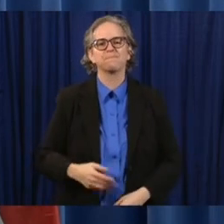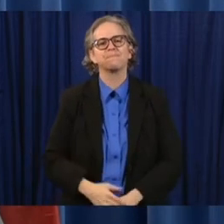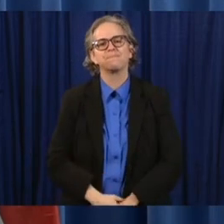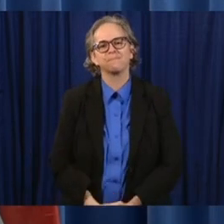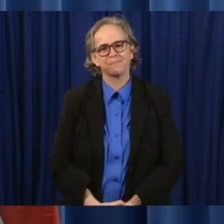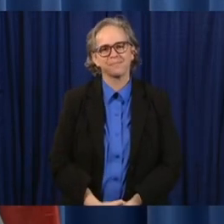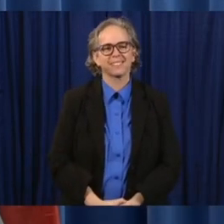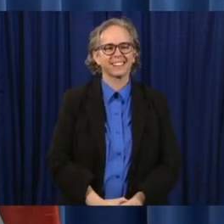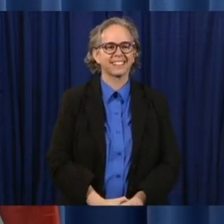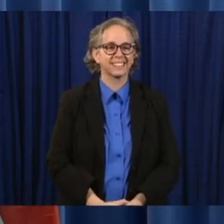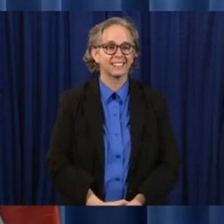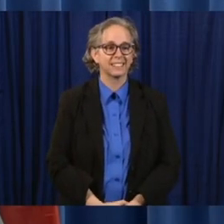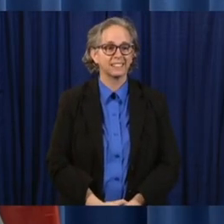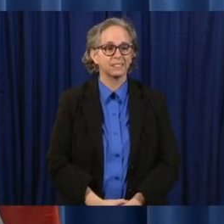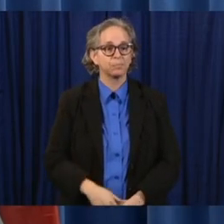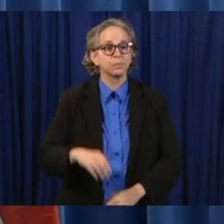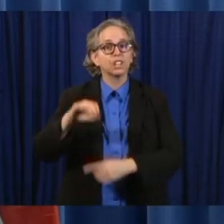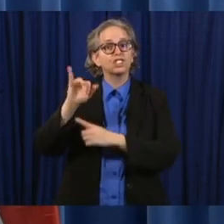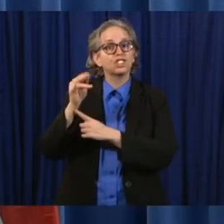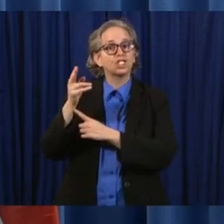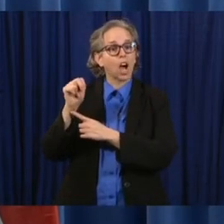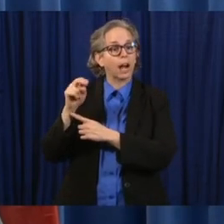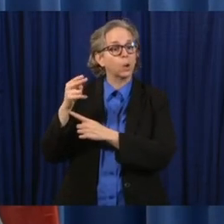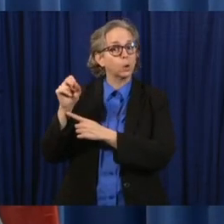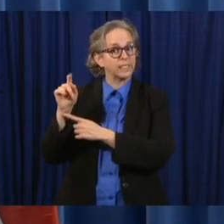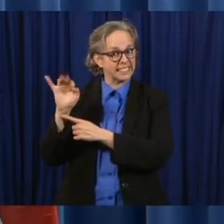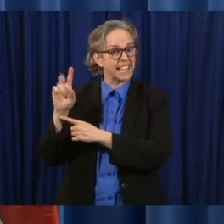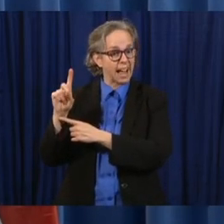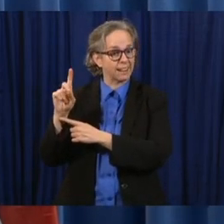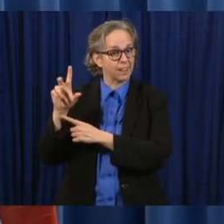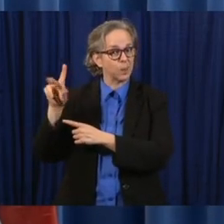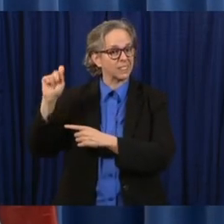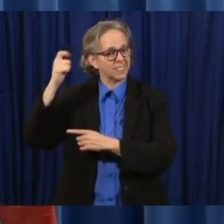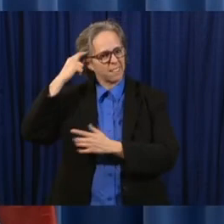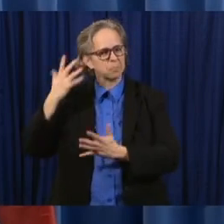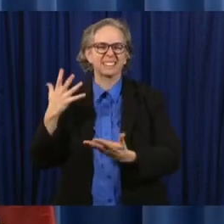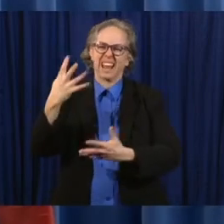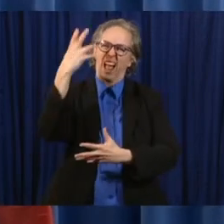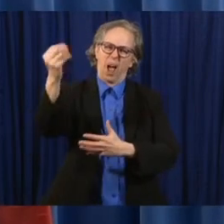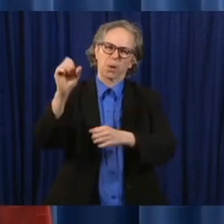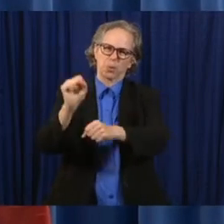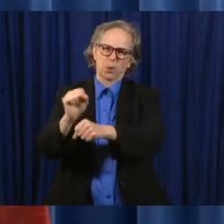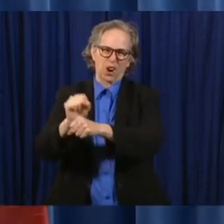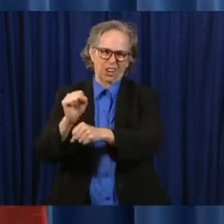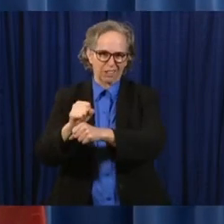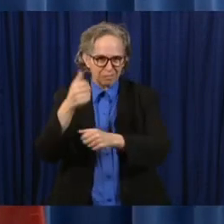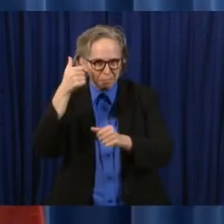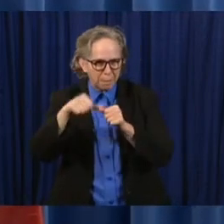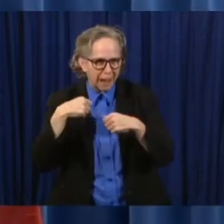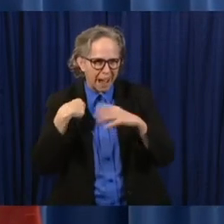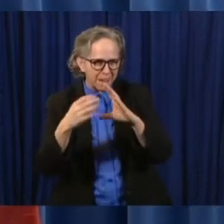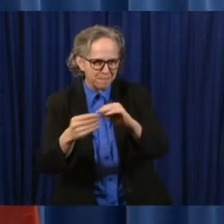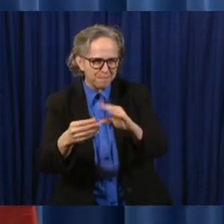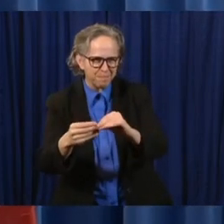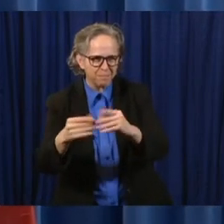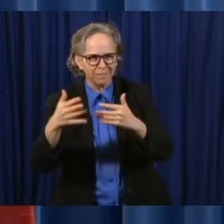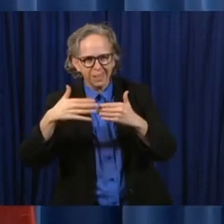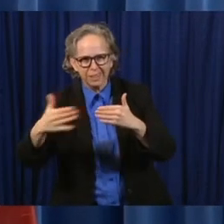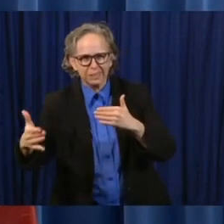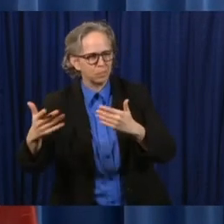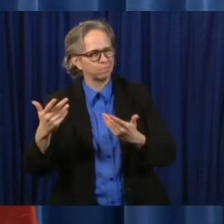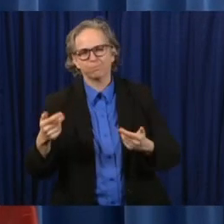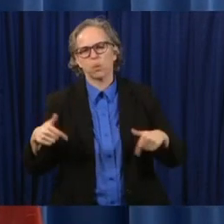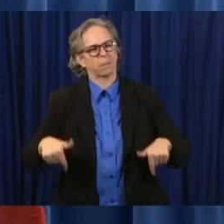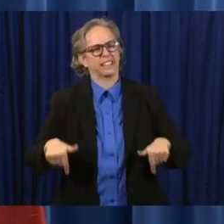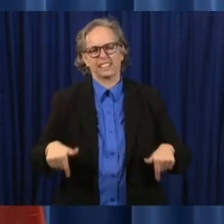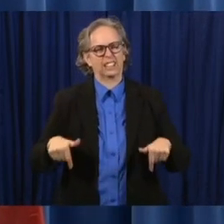John Husted is working, as I said, that he would not be here for every one of our 2 o'clock sessions.